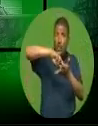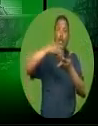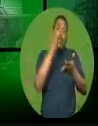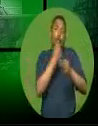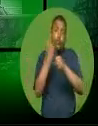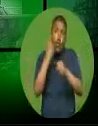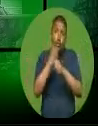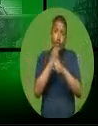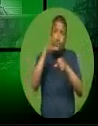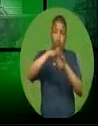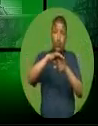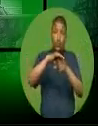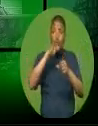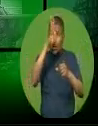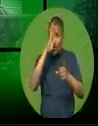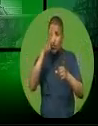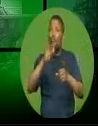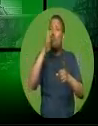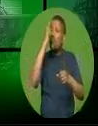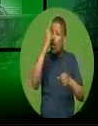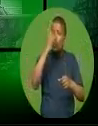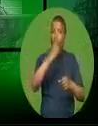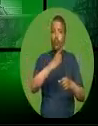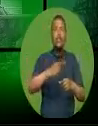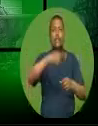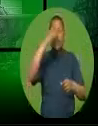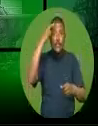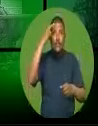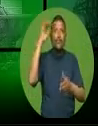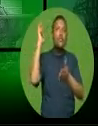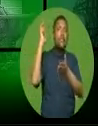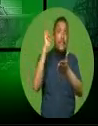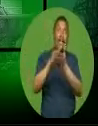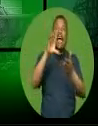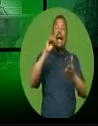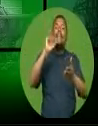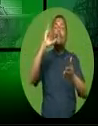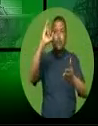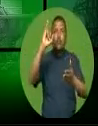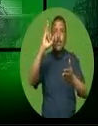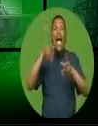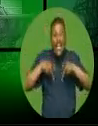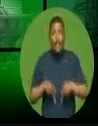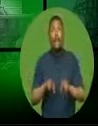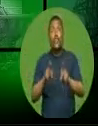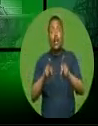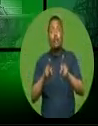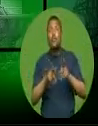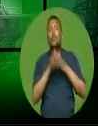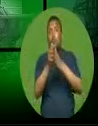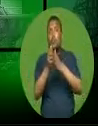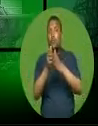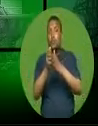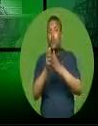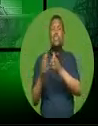generation is one of the reasons for ADLI to take agricultural growth as the driving force for economic